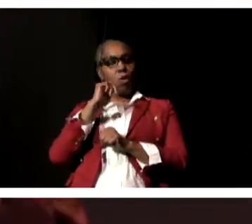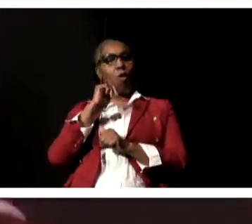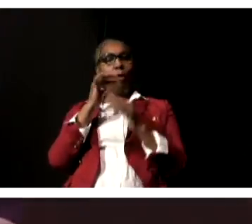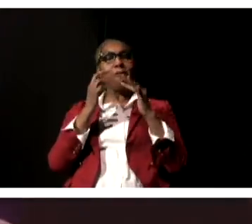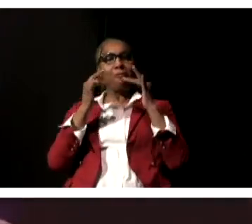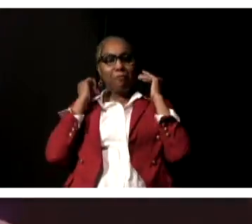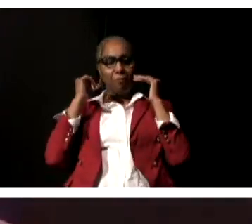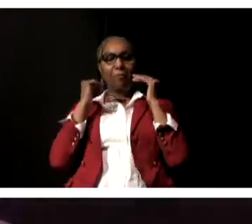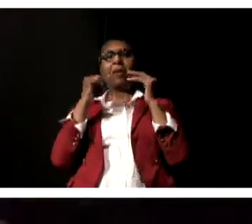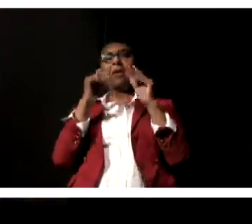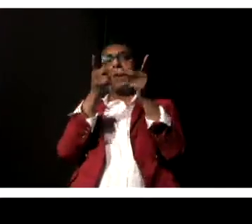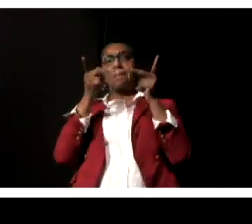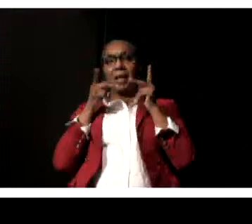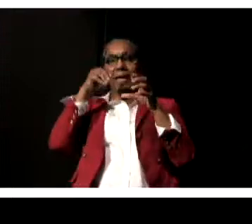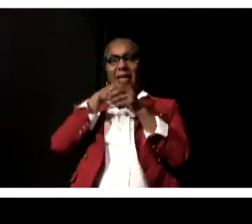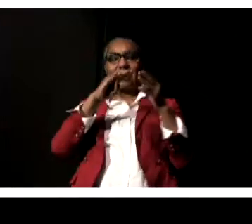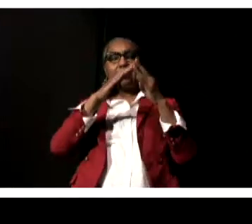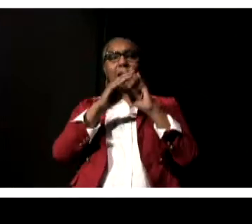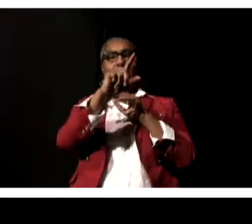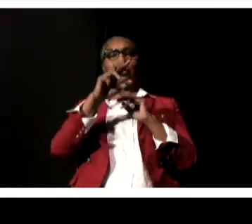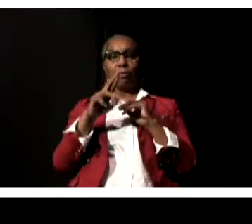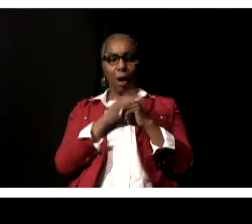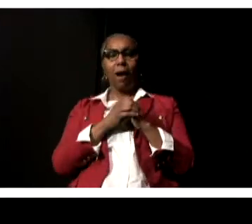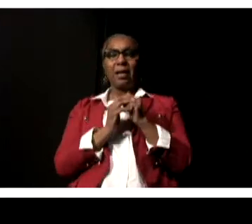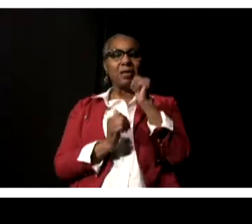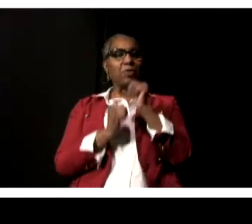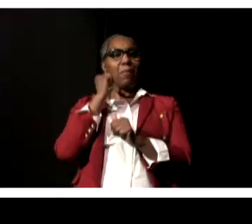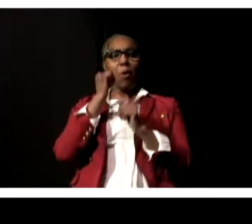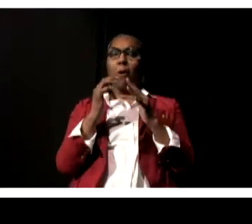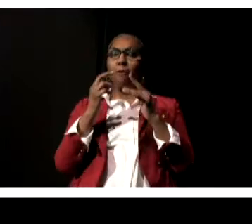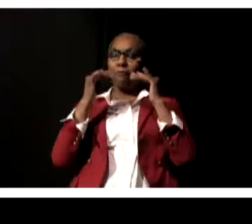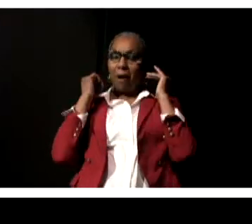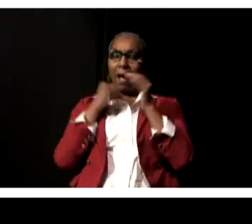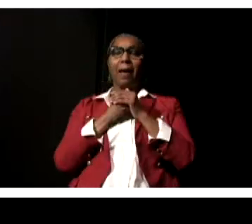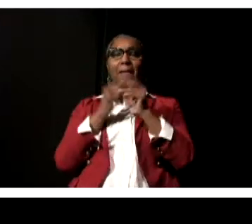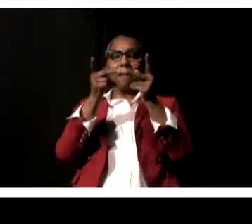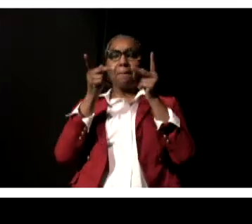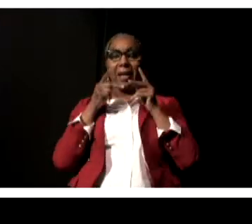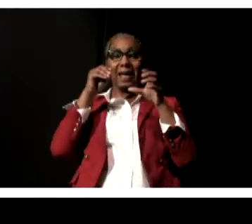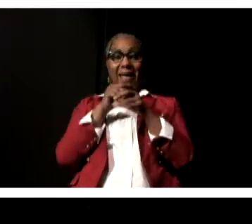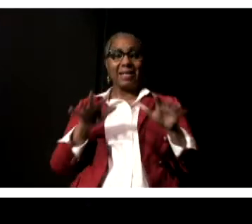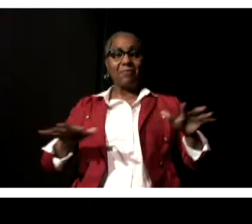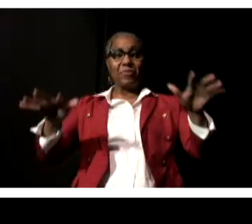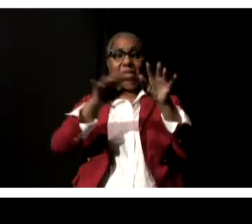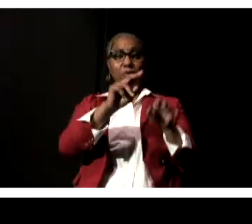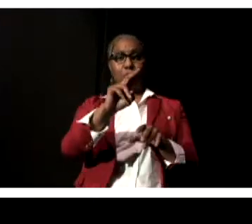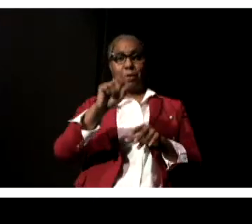in MacArthur Park in downtown Little Rock, one of the most inviting places in these United States.